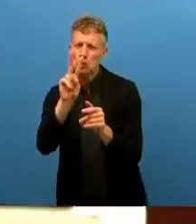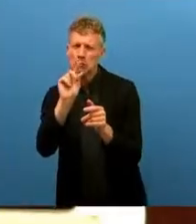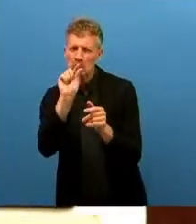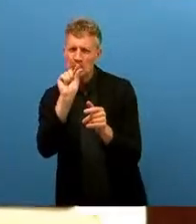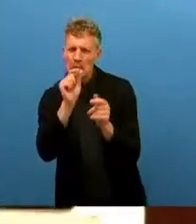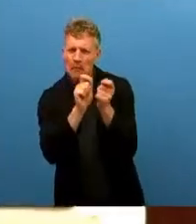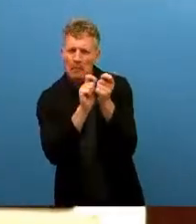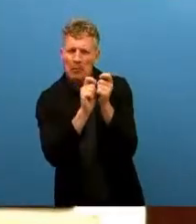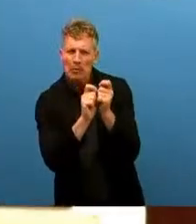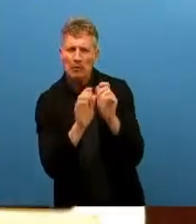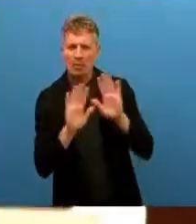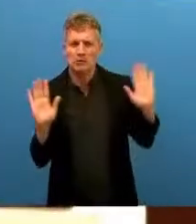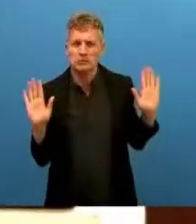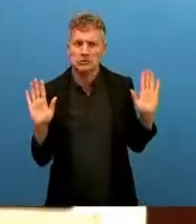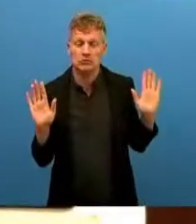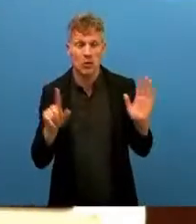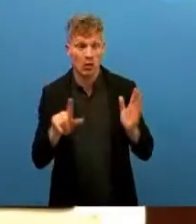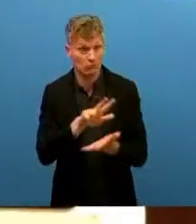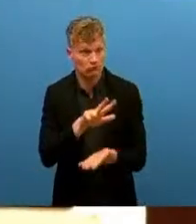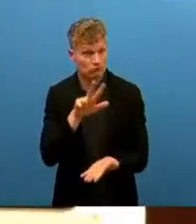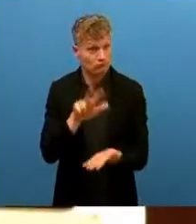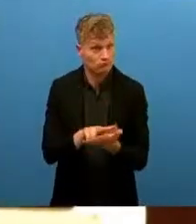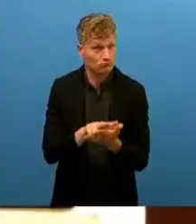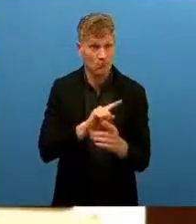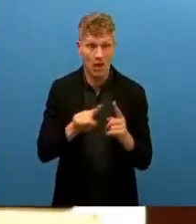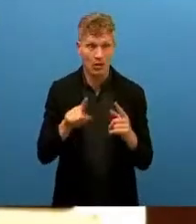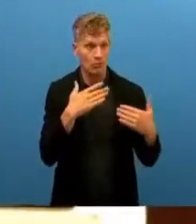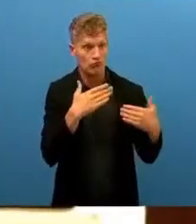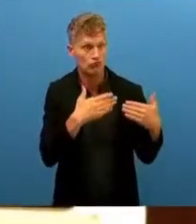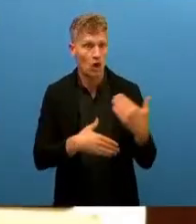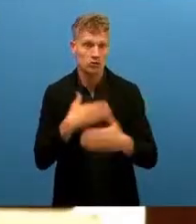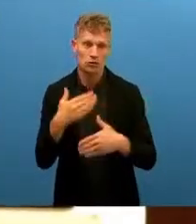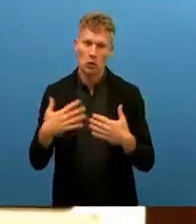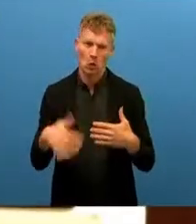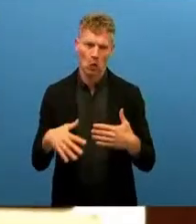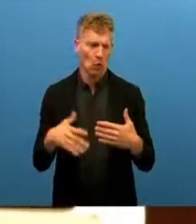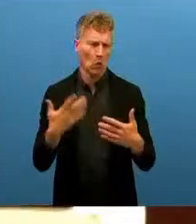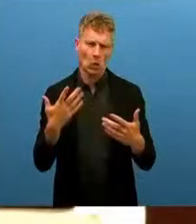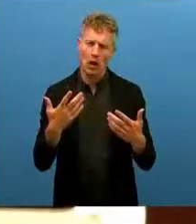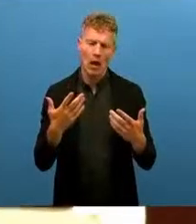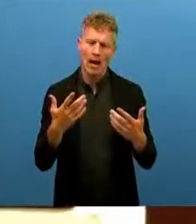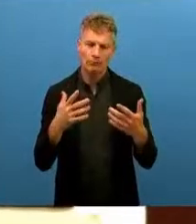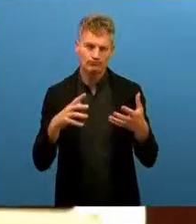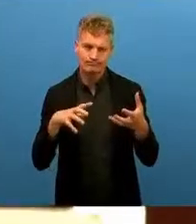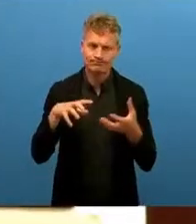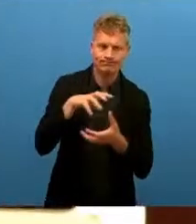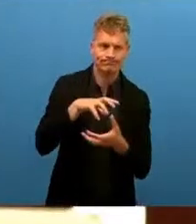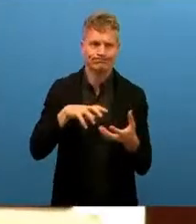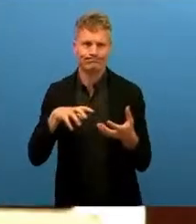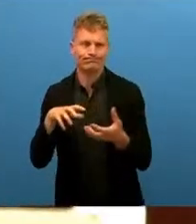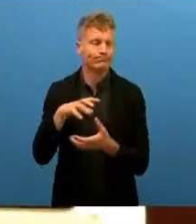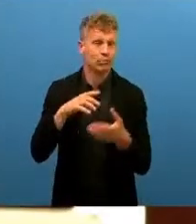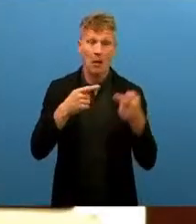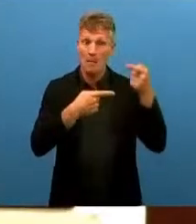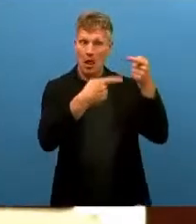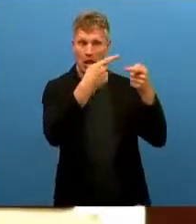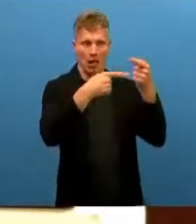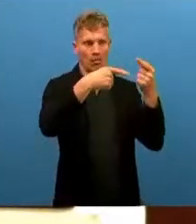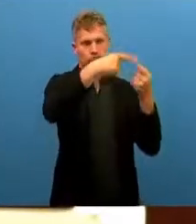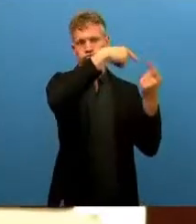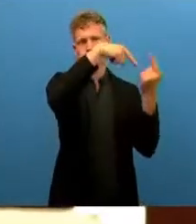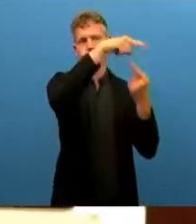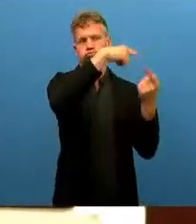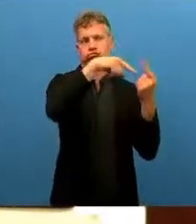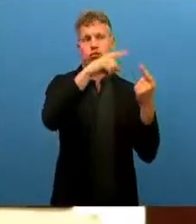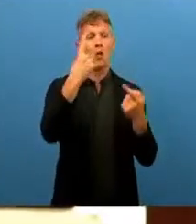even if the process has been exceptionally challenging, also politically. 1 week later, the President approved the amendments to the Act and